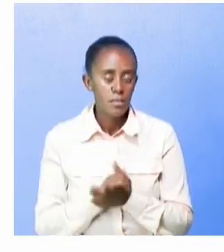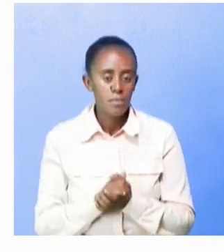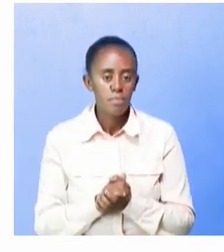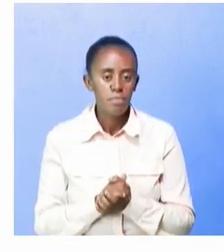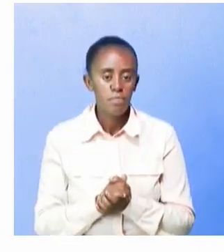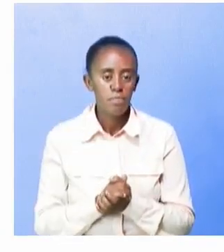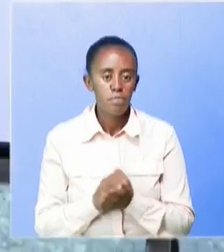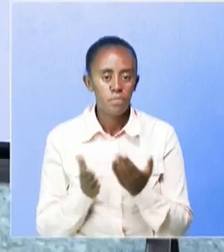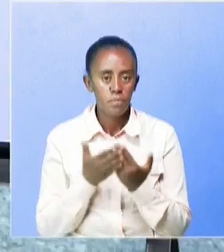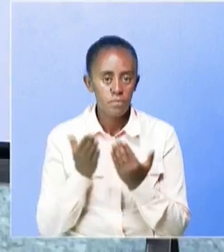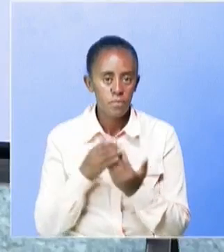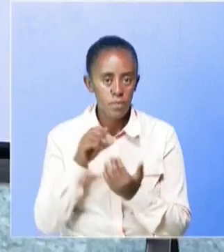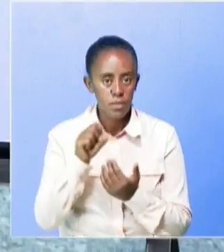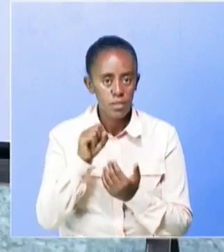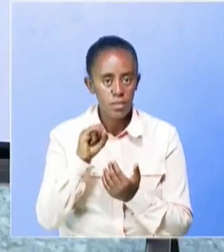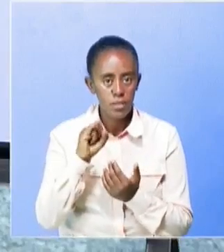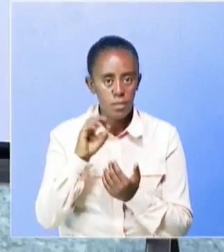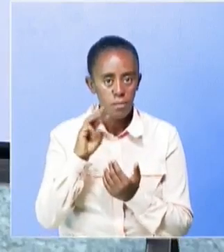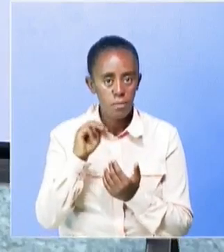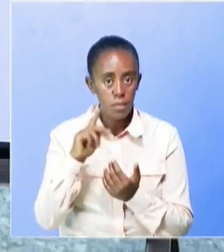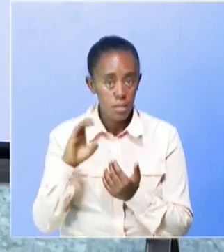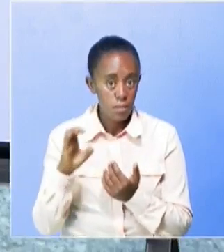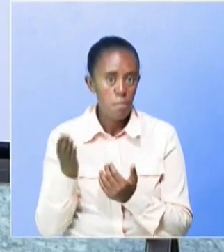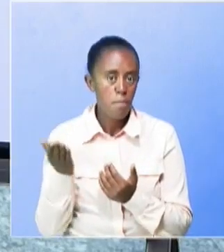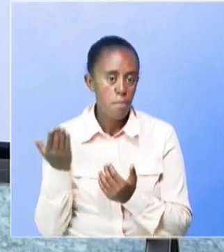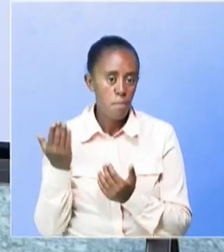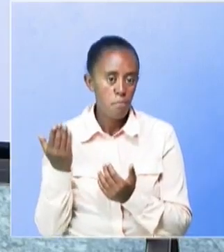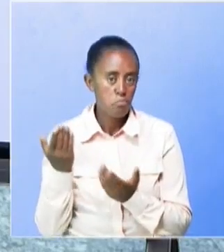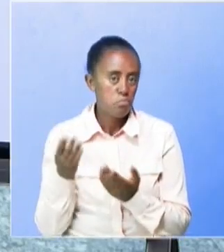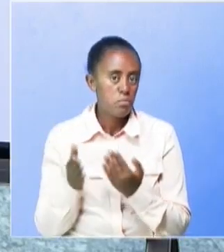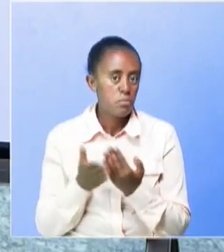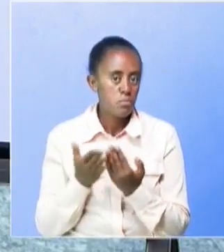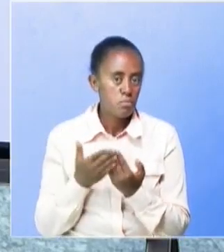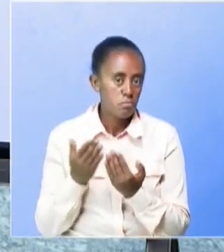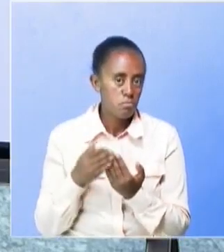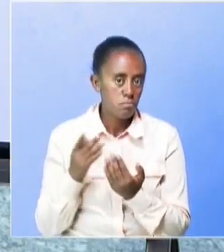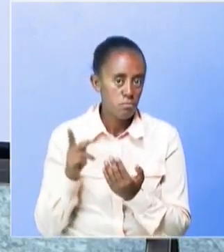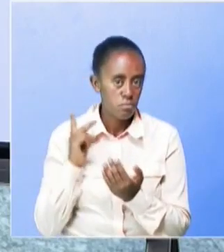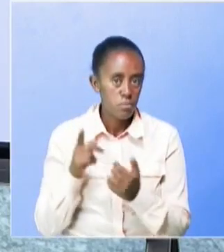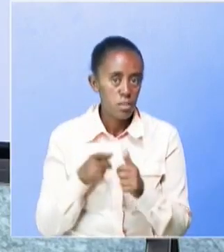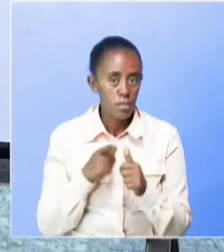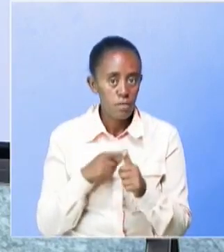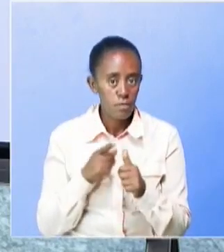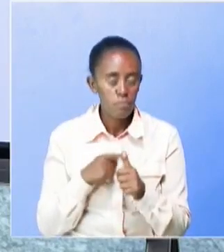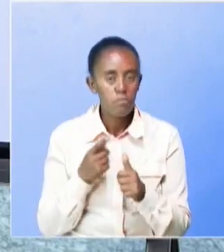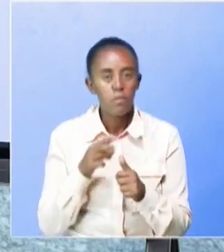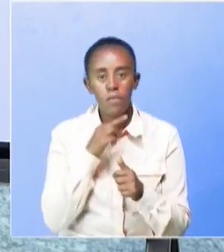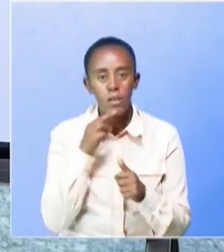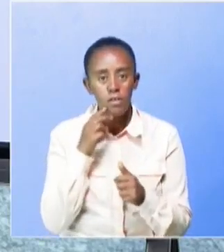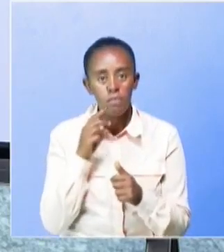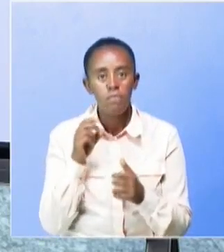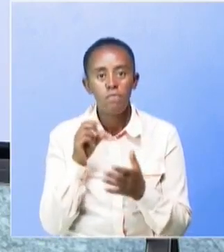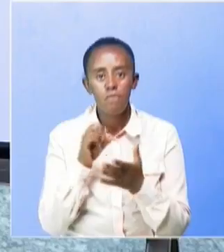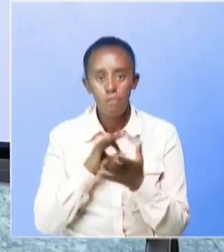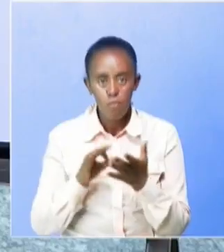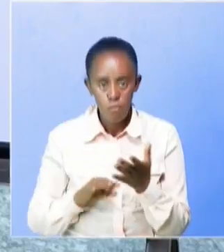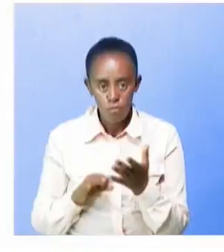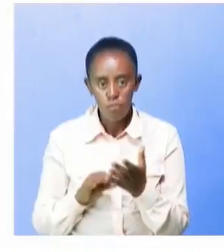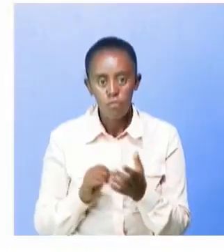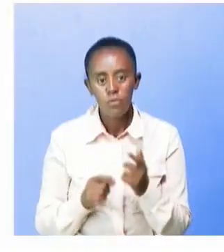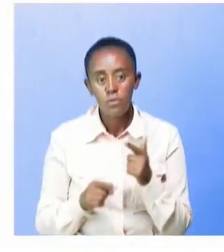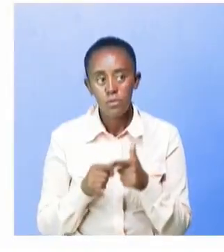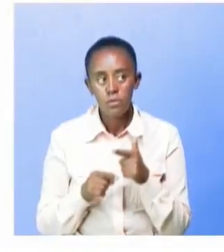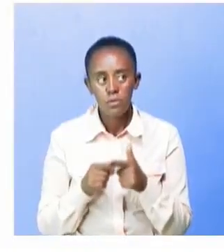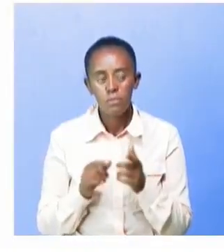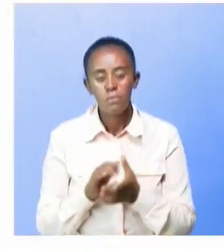The simple past. This is the first tense, the first verb form of the past tense. The second